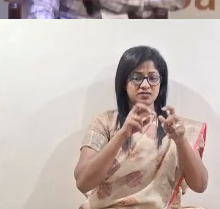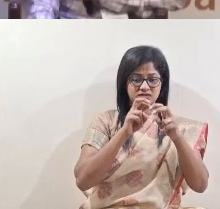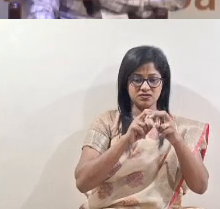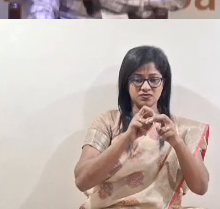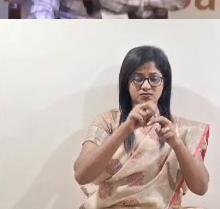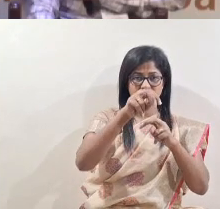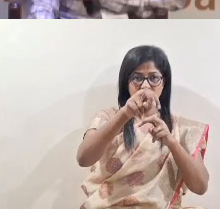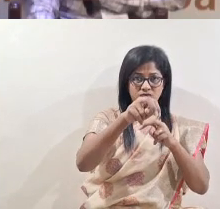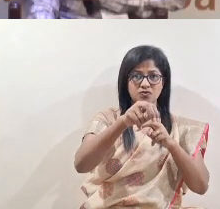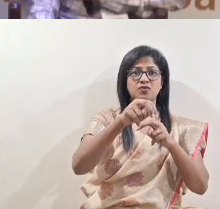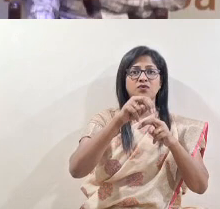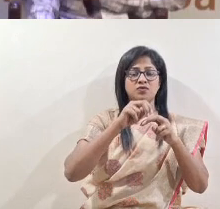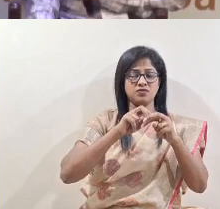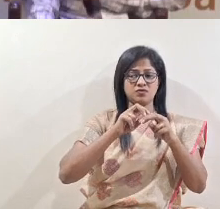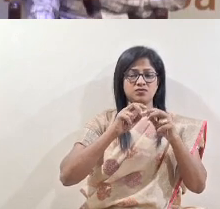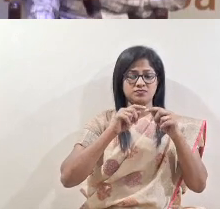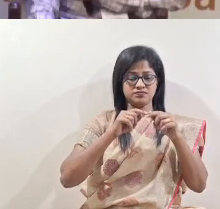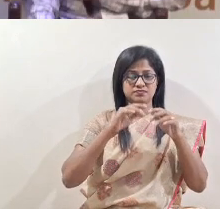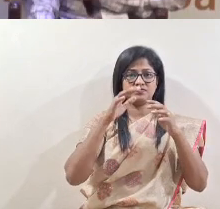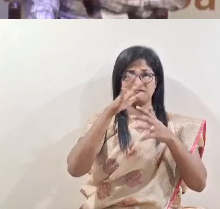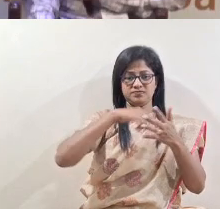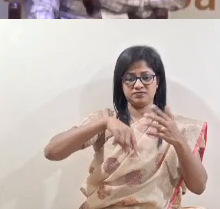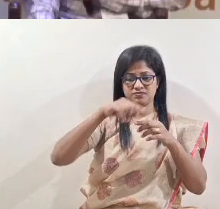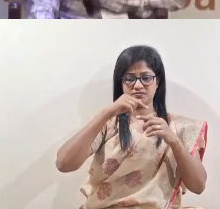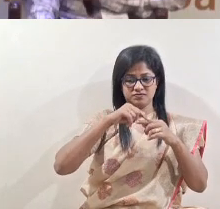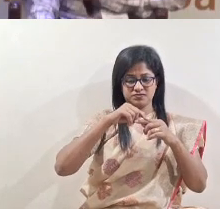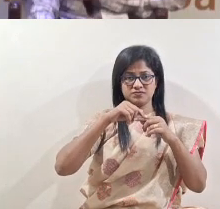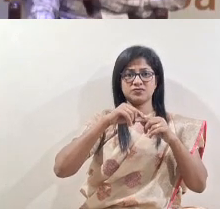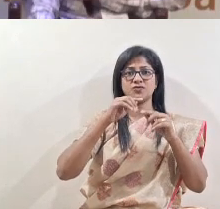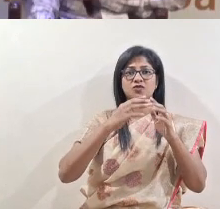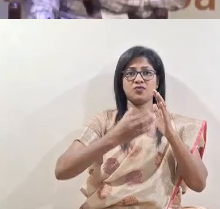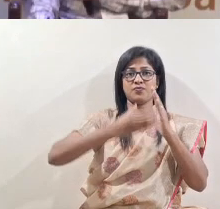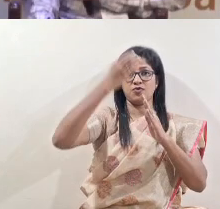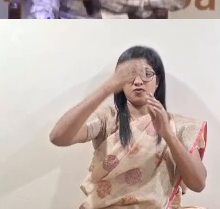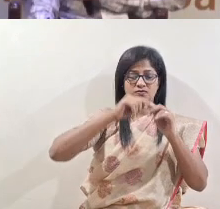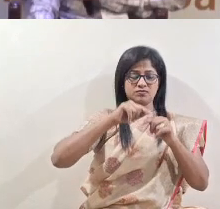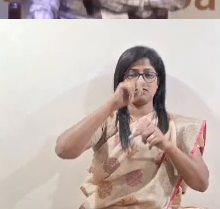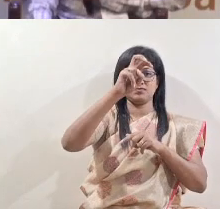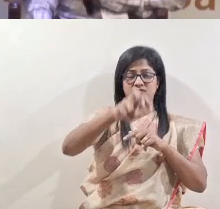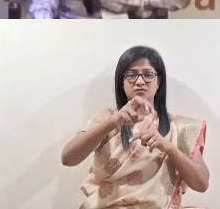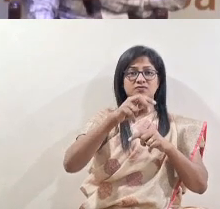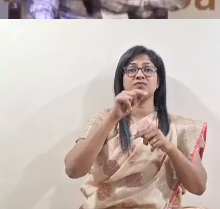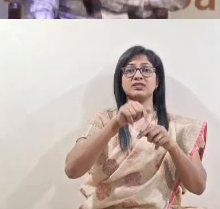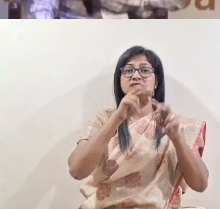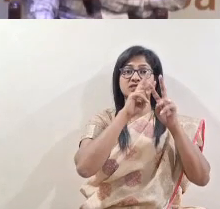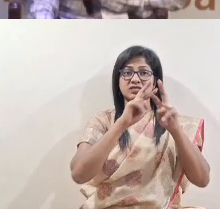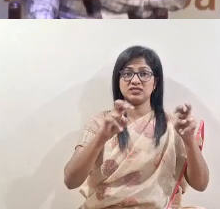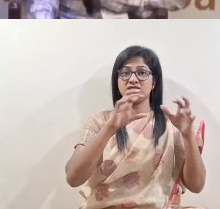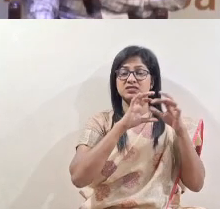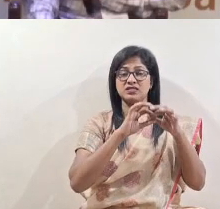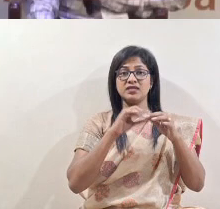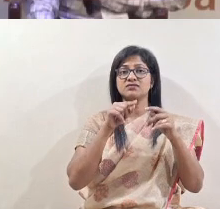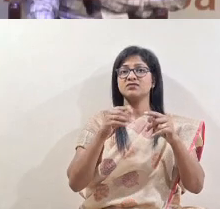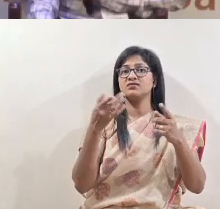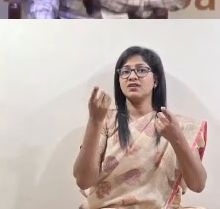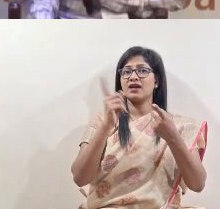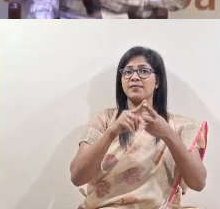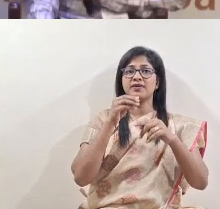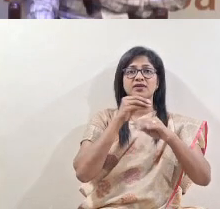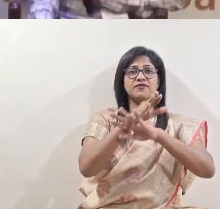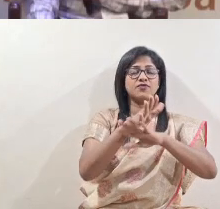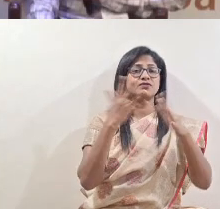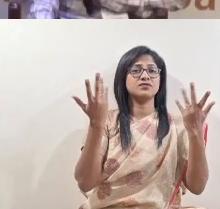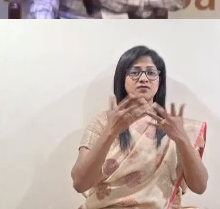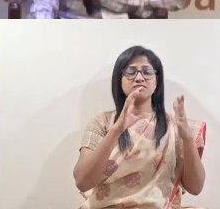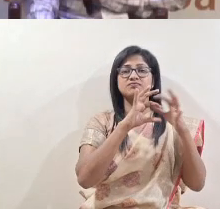crossing either the intersection or mid block, because if the research is about how are these things influencing, so